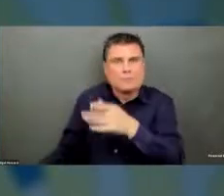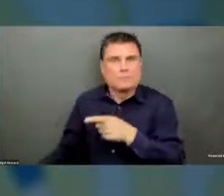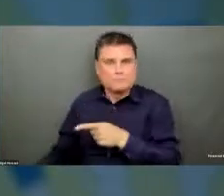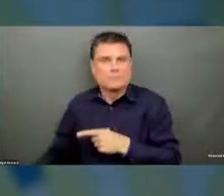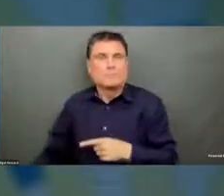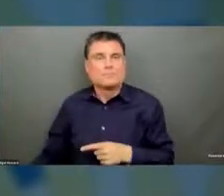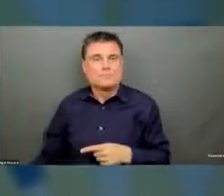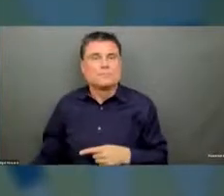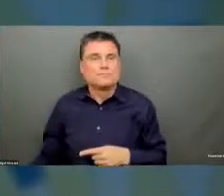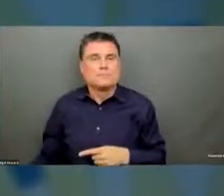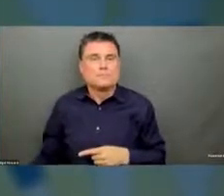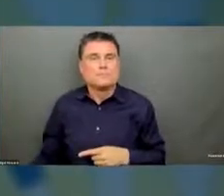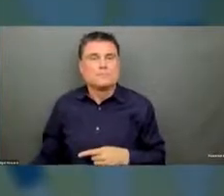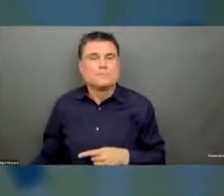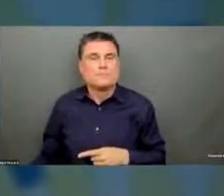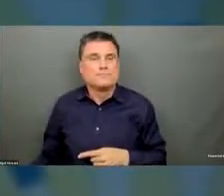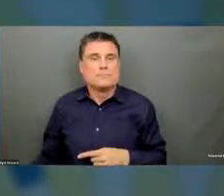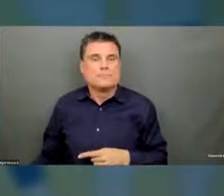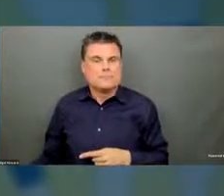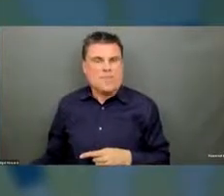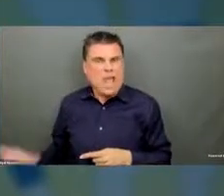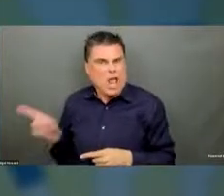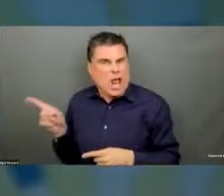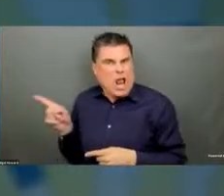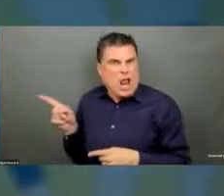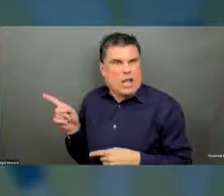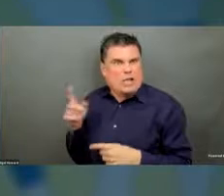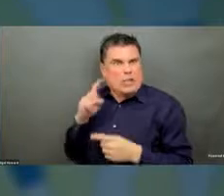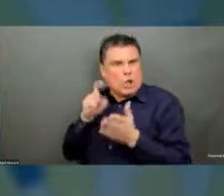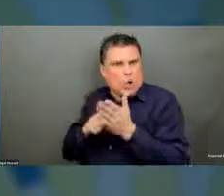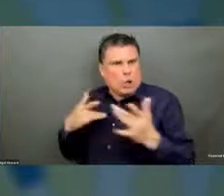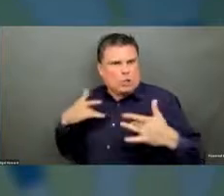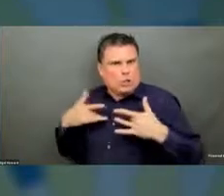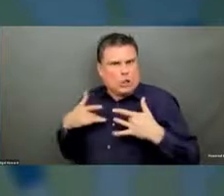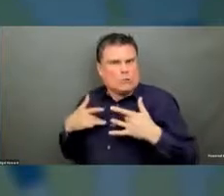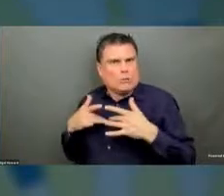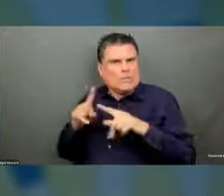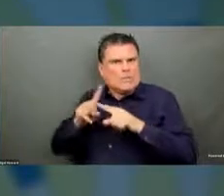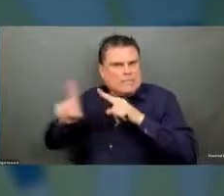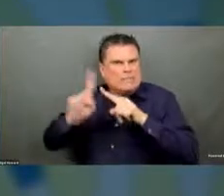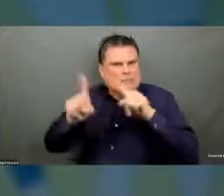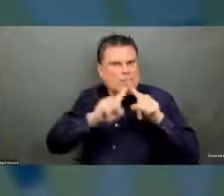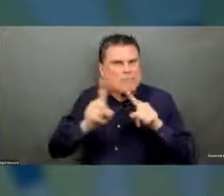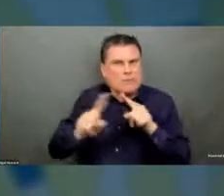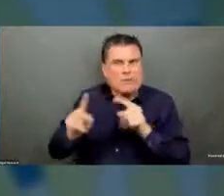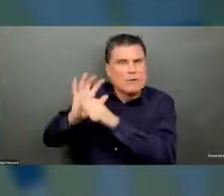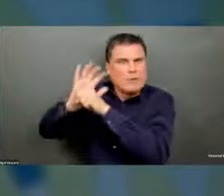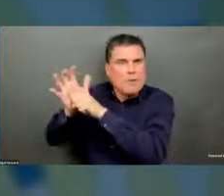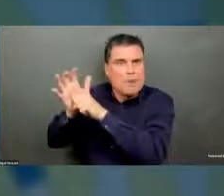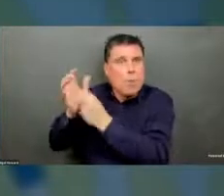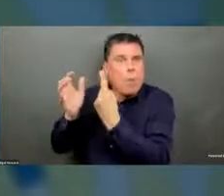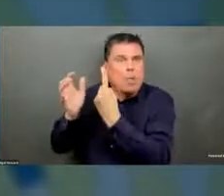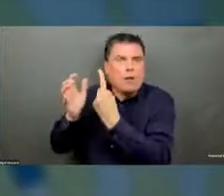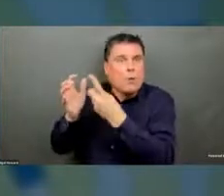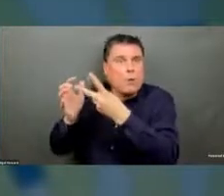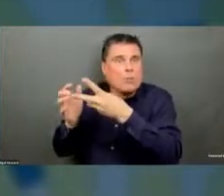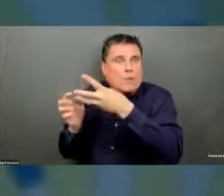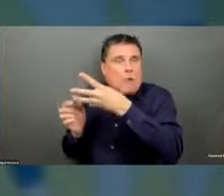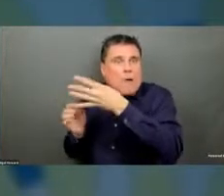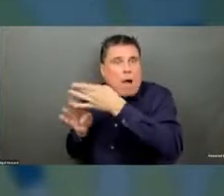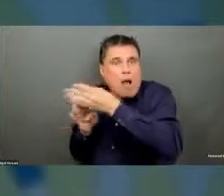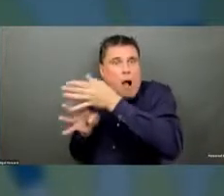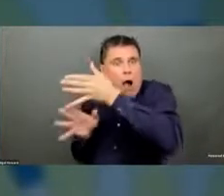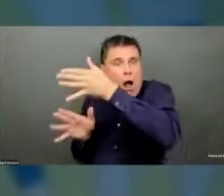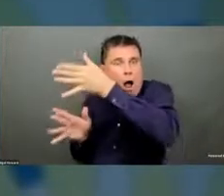other viruses, but it does change over time. And we have many different variants that are circulating here in BC. And if